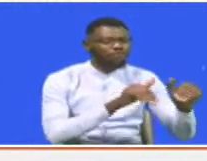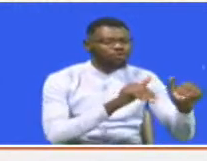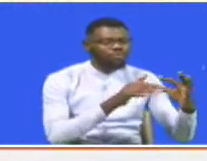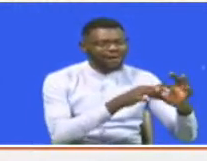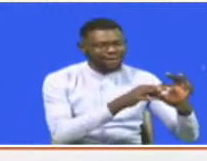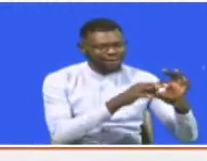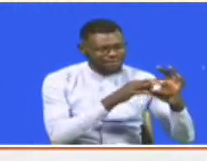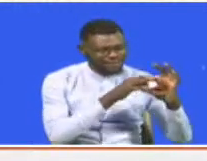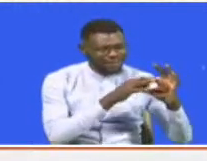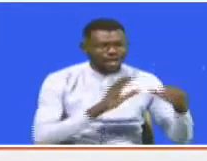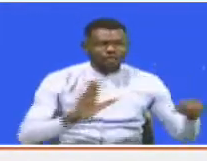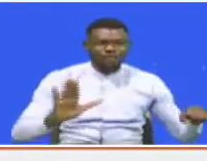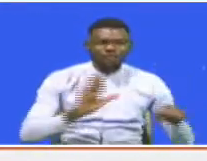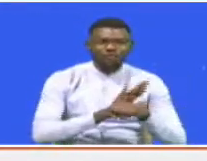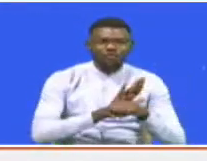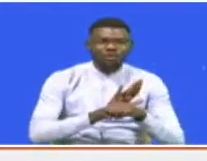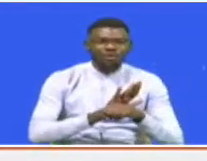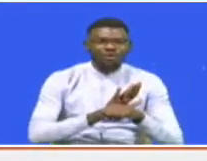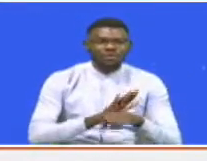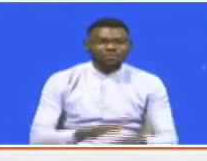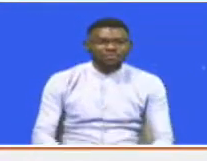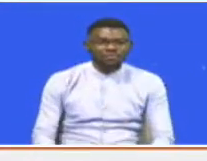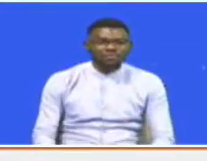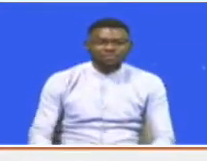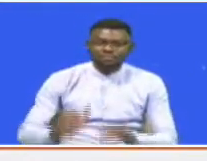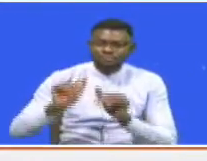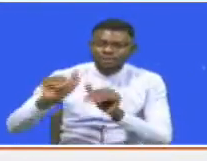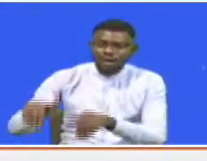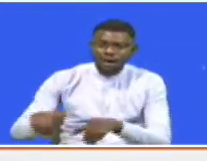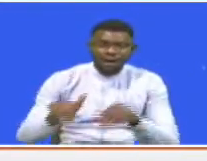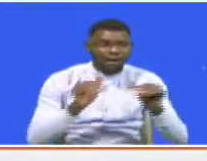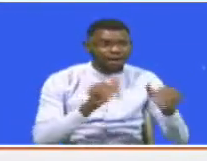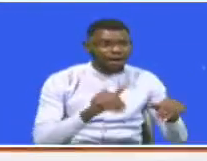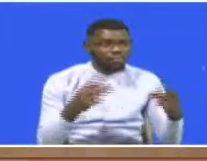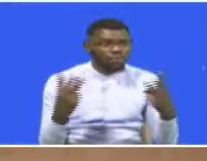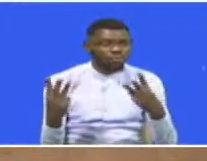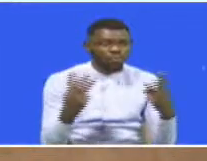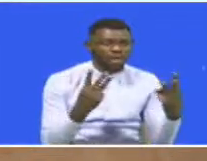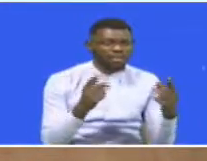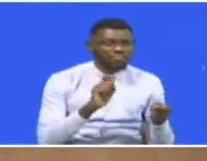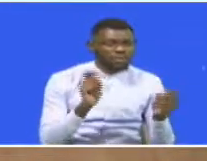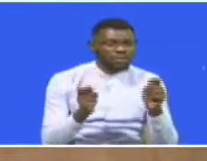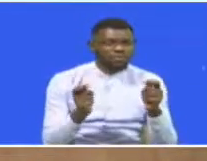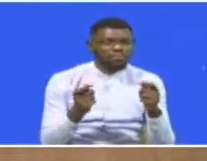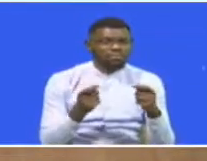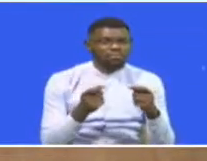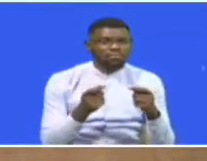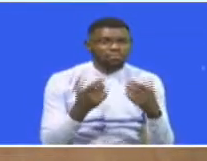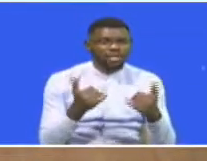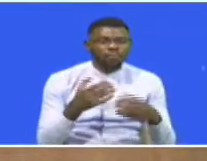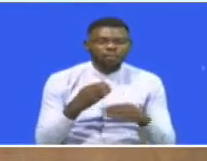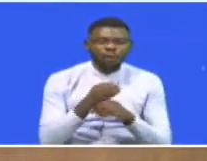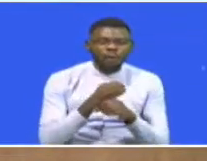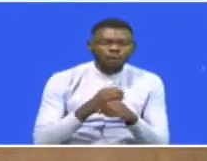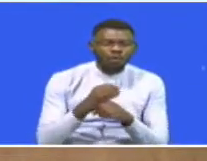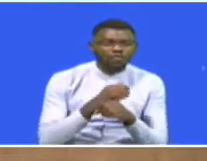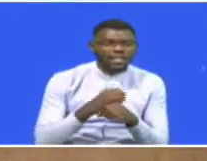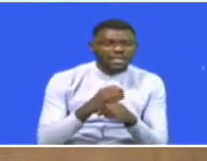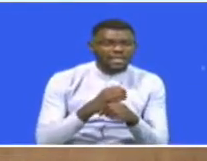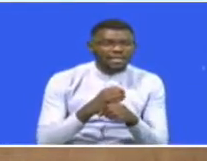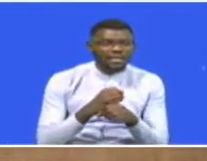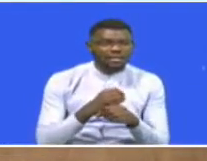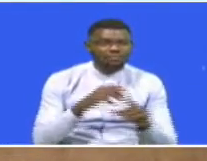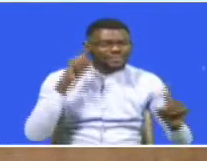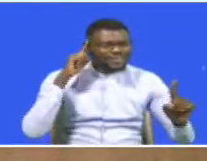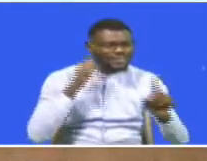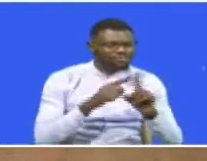tu kikamirifu. On to agricultural matters, climate change effects have stopped the coffee sector from meeting its